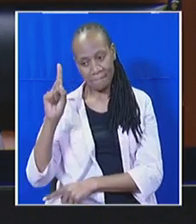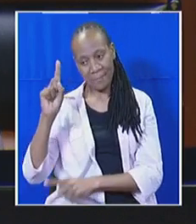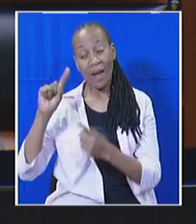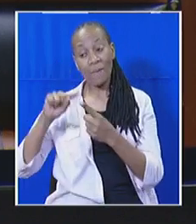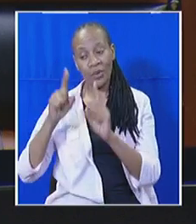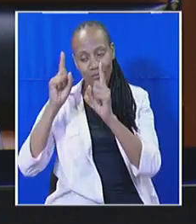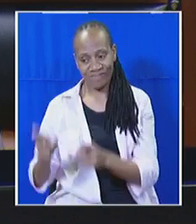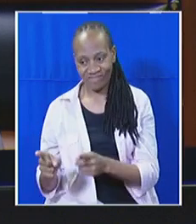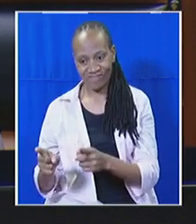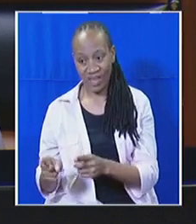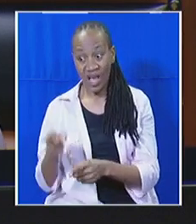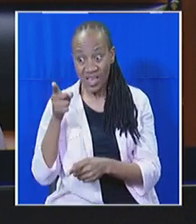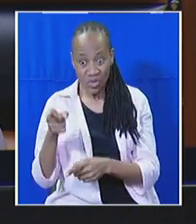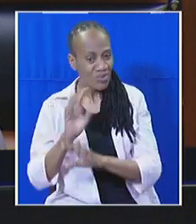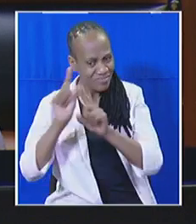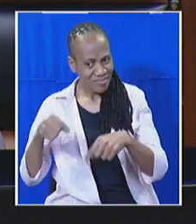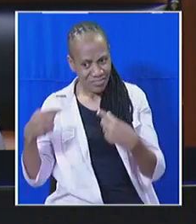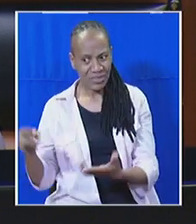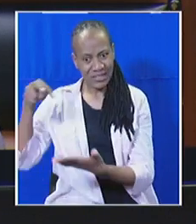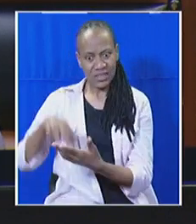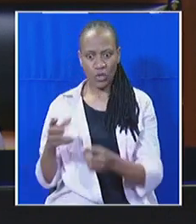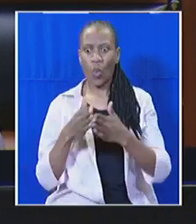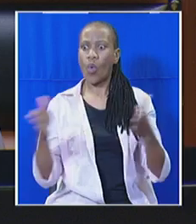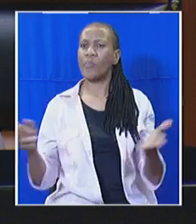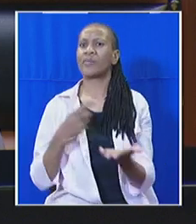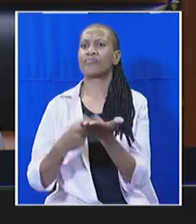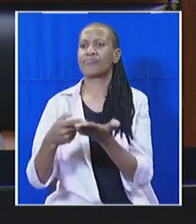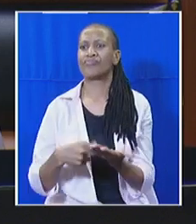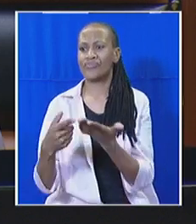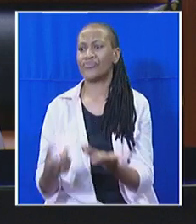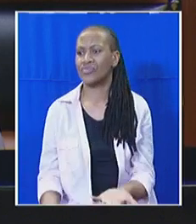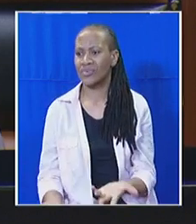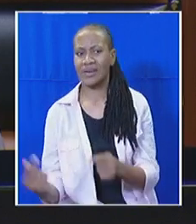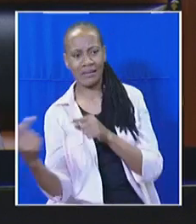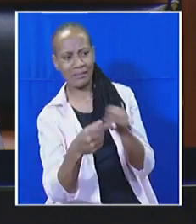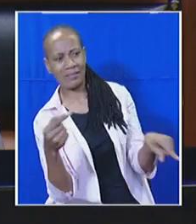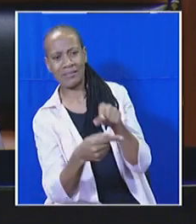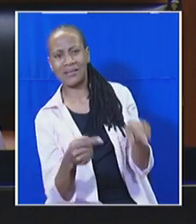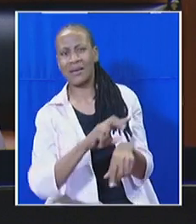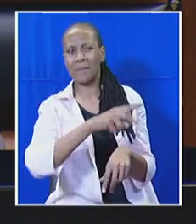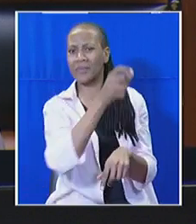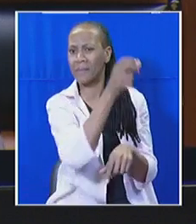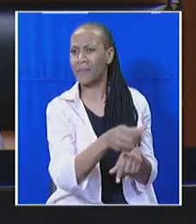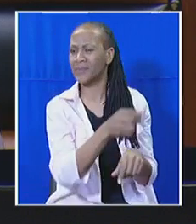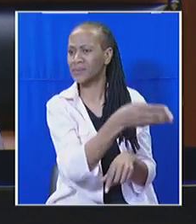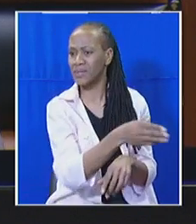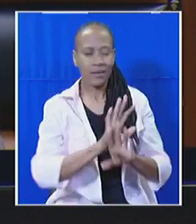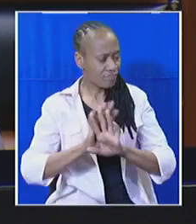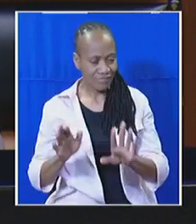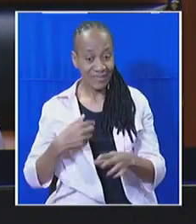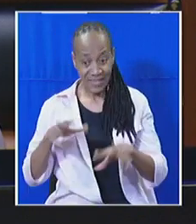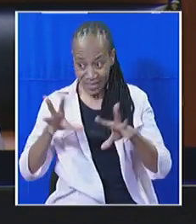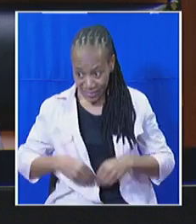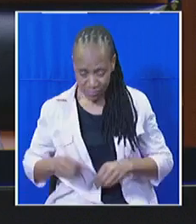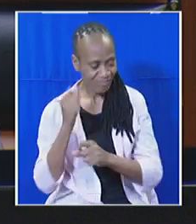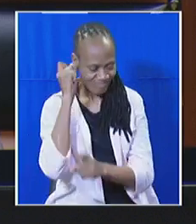be another debate that is against what is being said or something else. That I will not